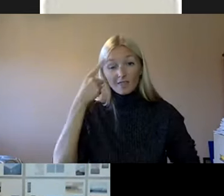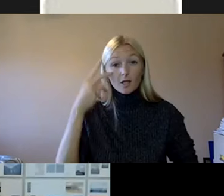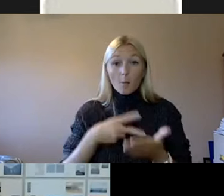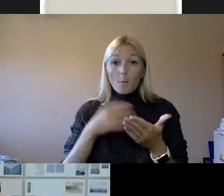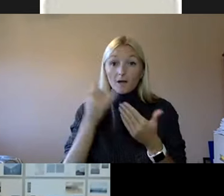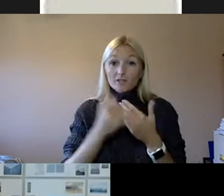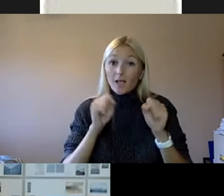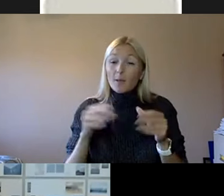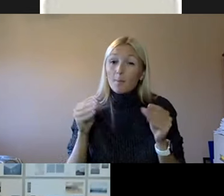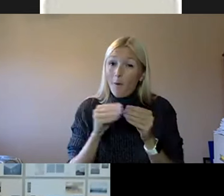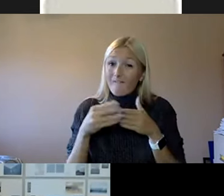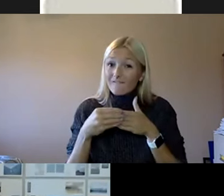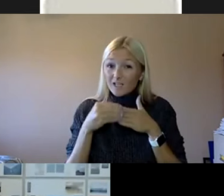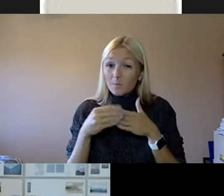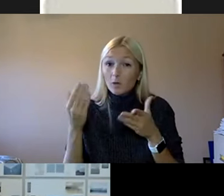France.